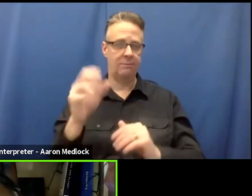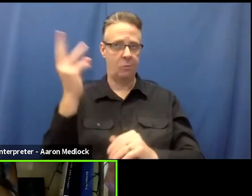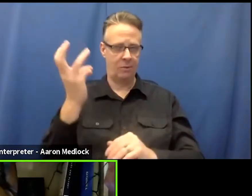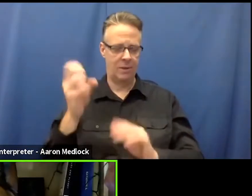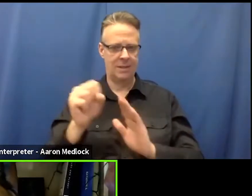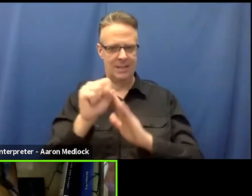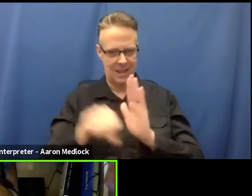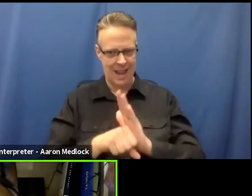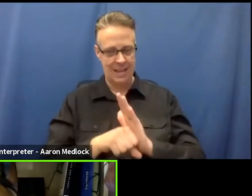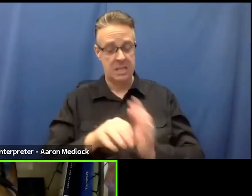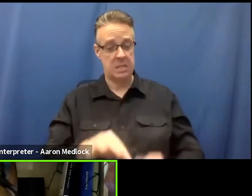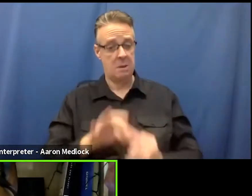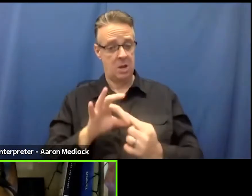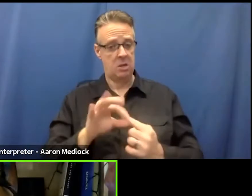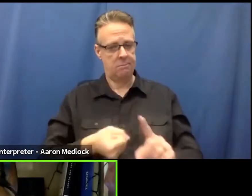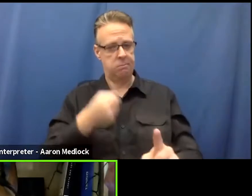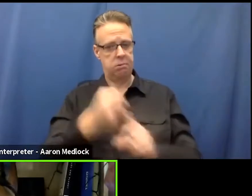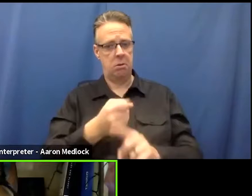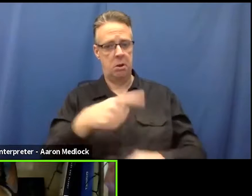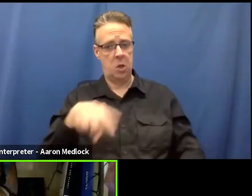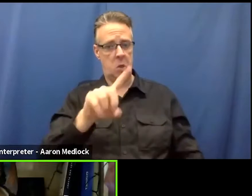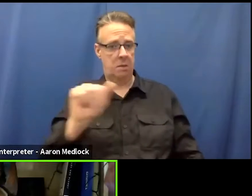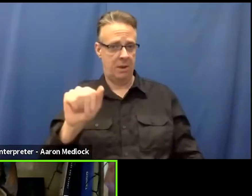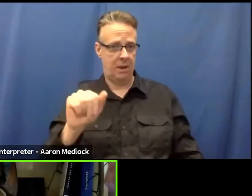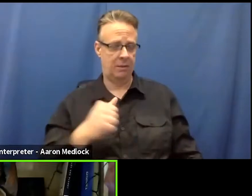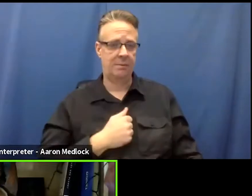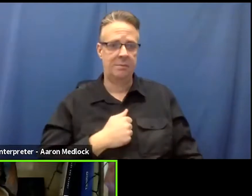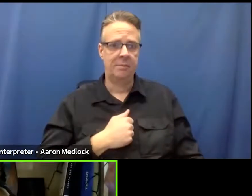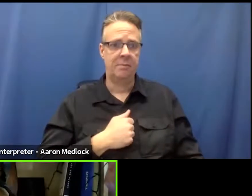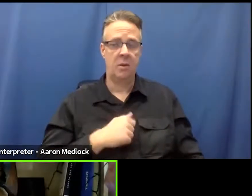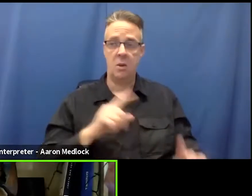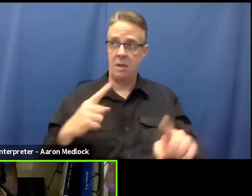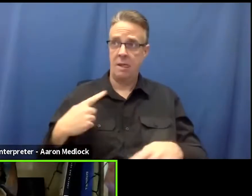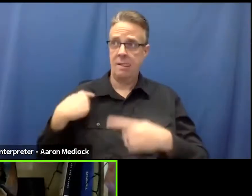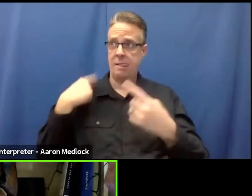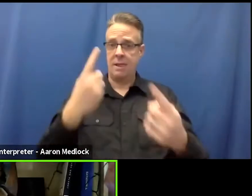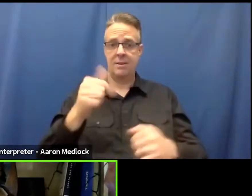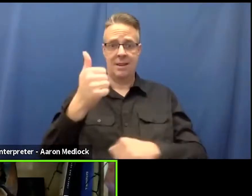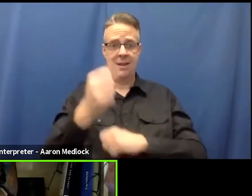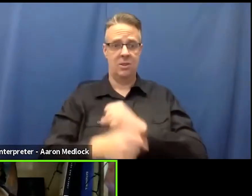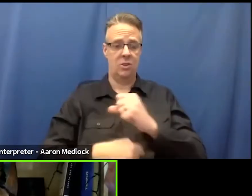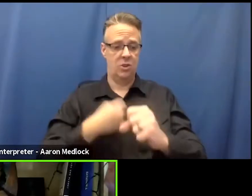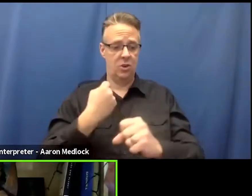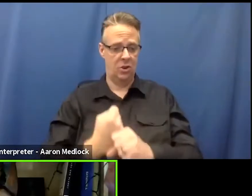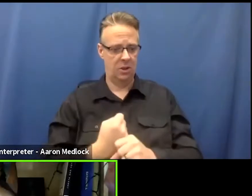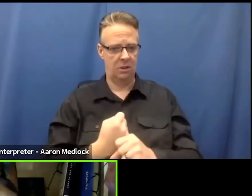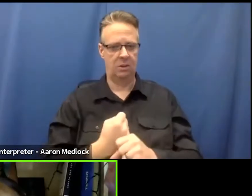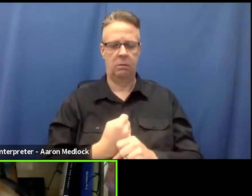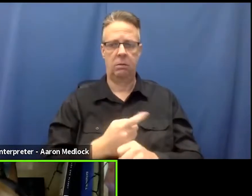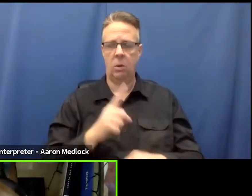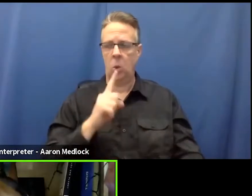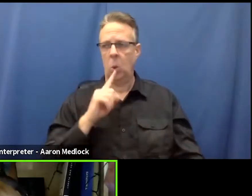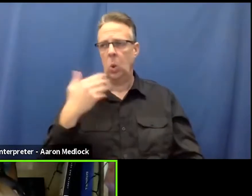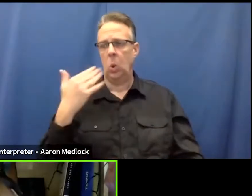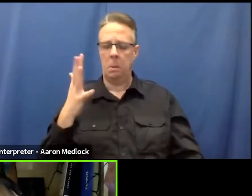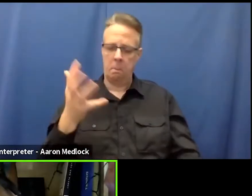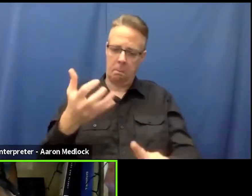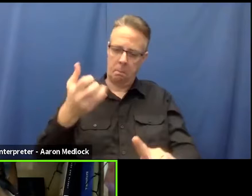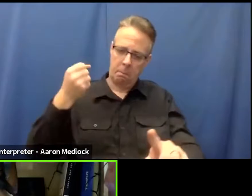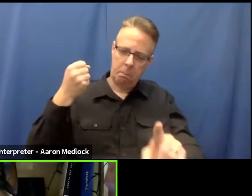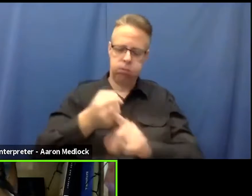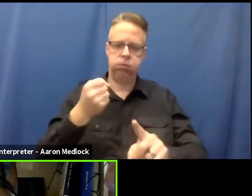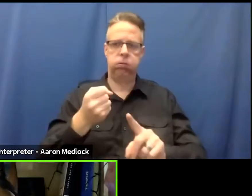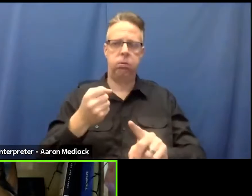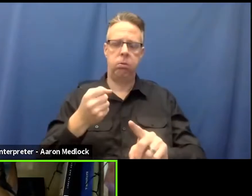people. And over the last decade, this has had a devastating impact on